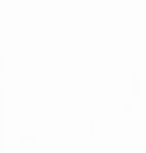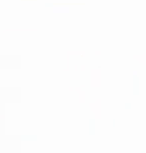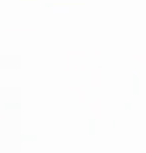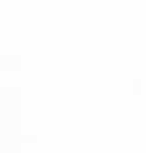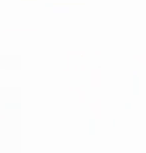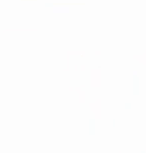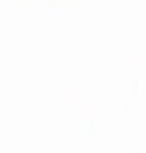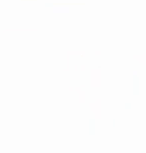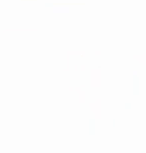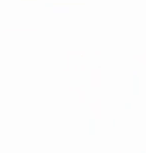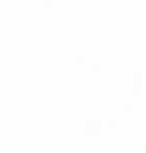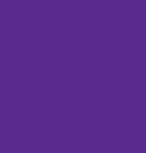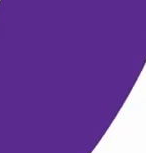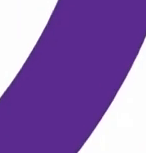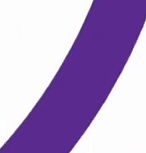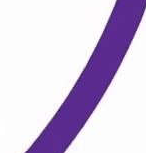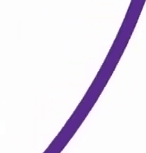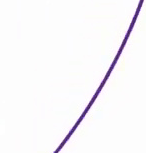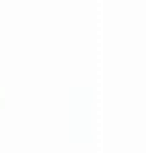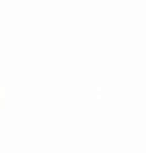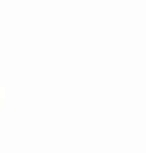Terima kasih didiktv.